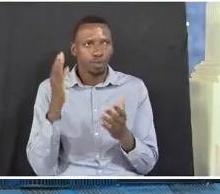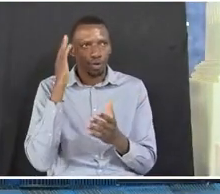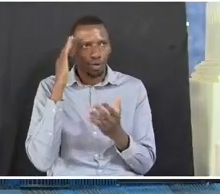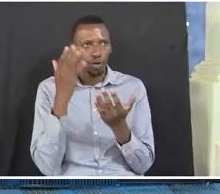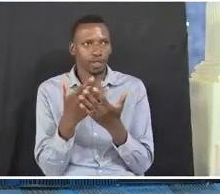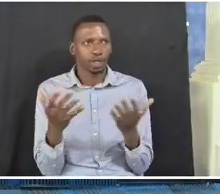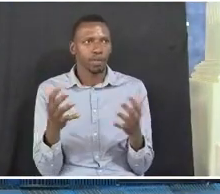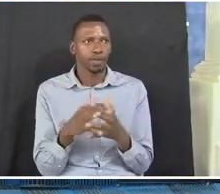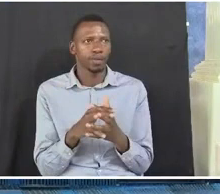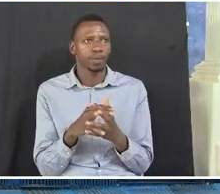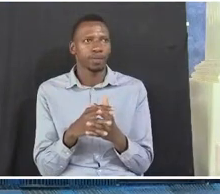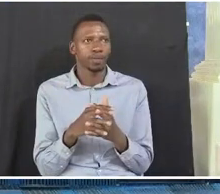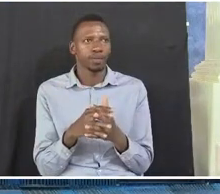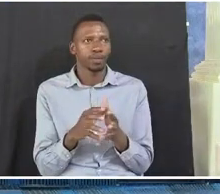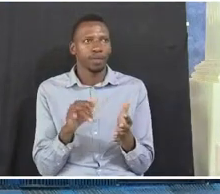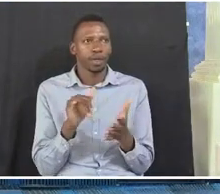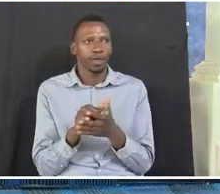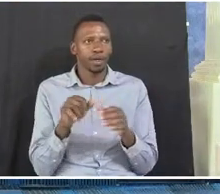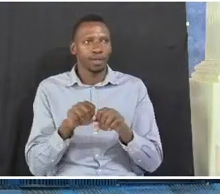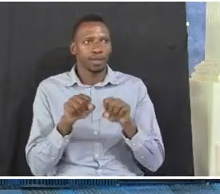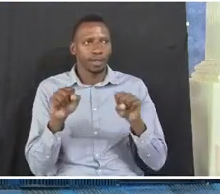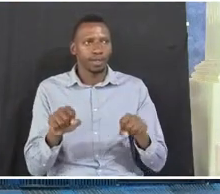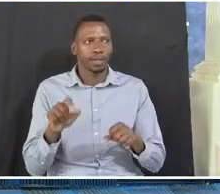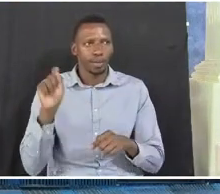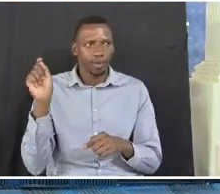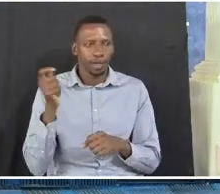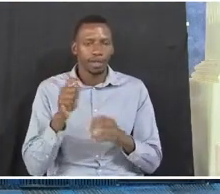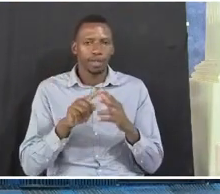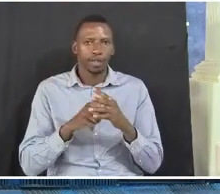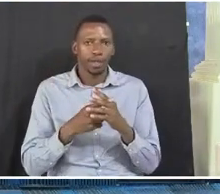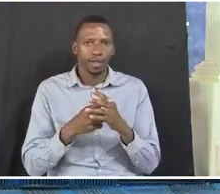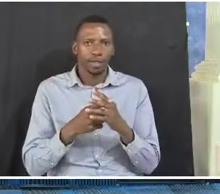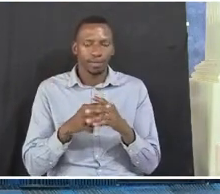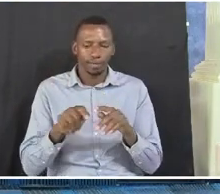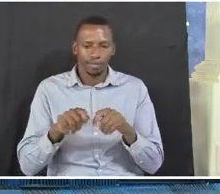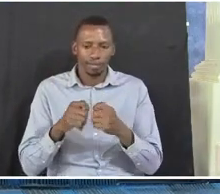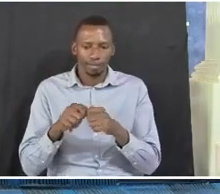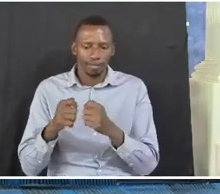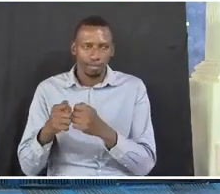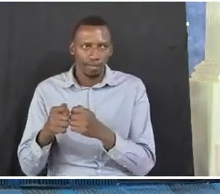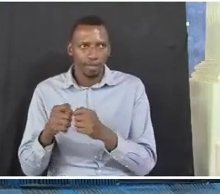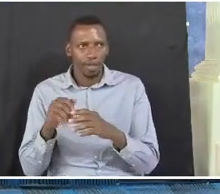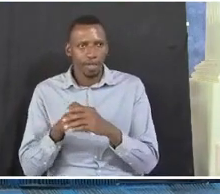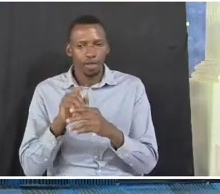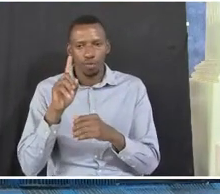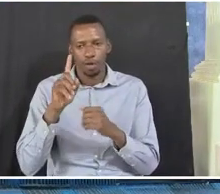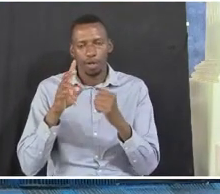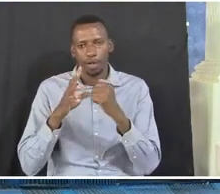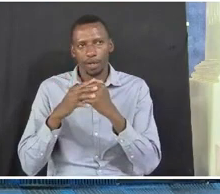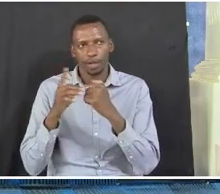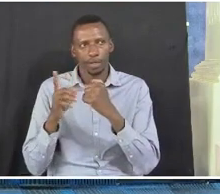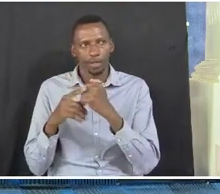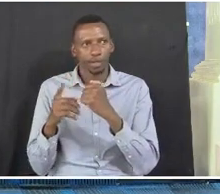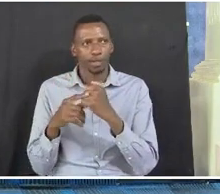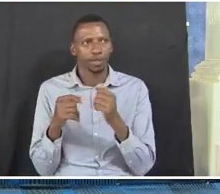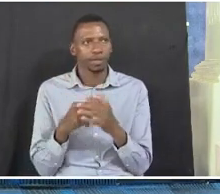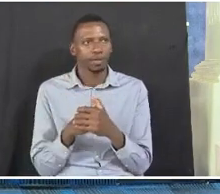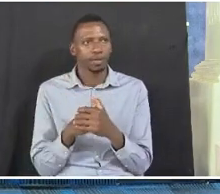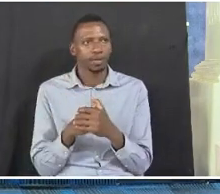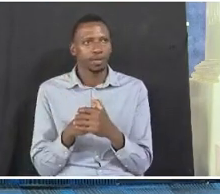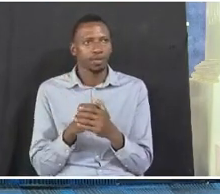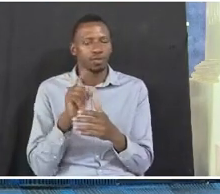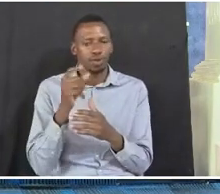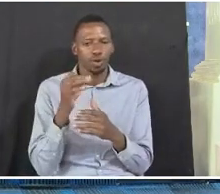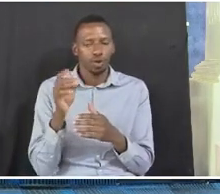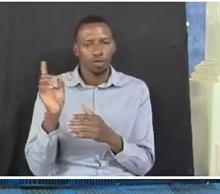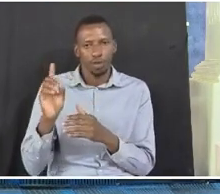something. That system in Kenya began to be dismantled in 1966. So one